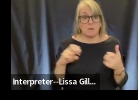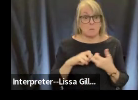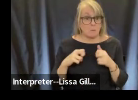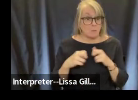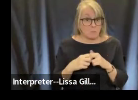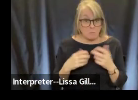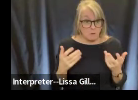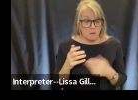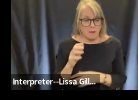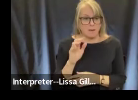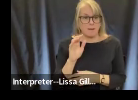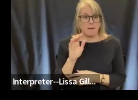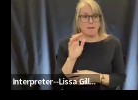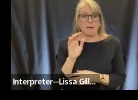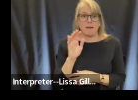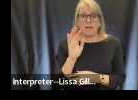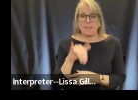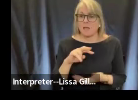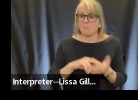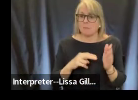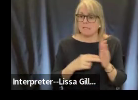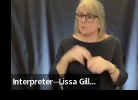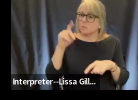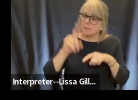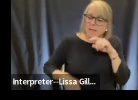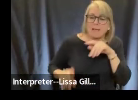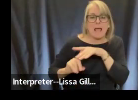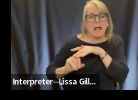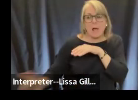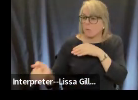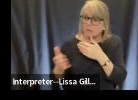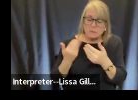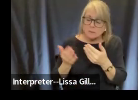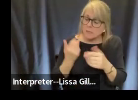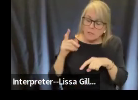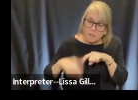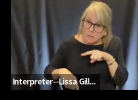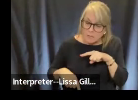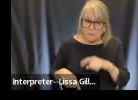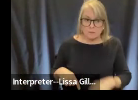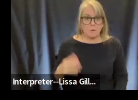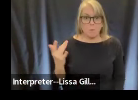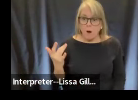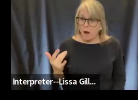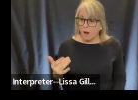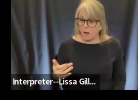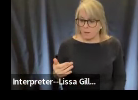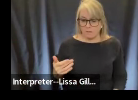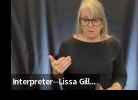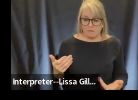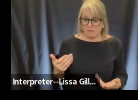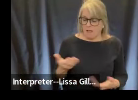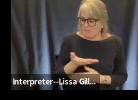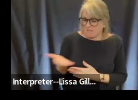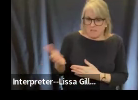that this prevents you from getting out easily. It's got things in your way. It's preventing you from getting